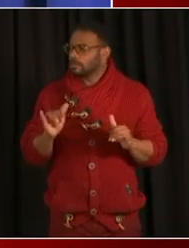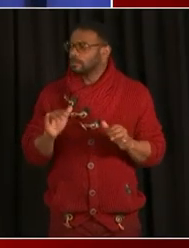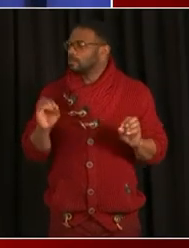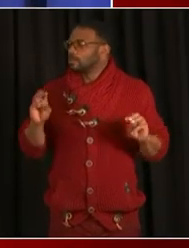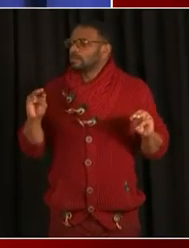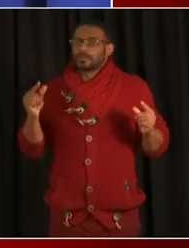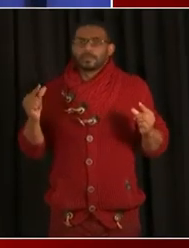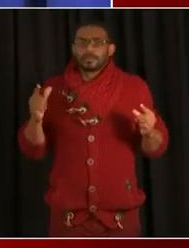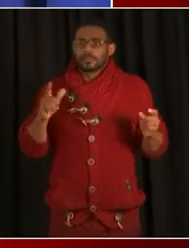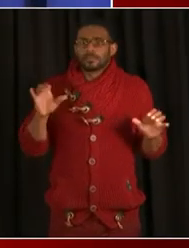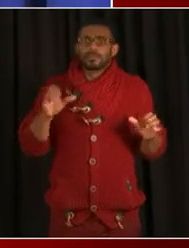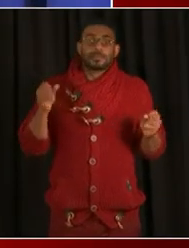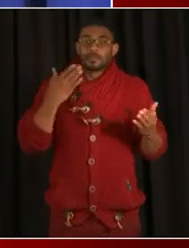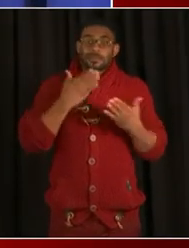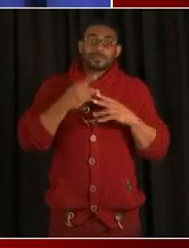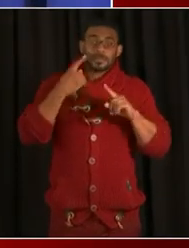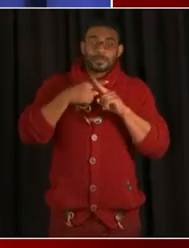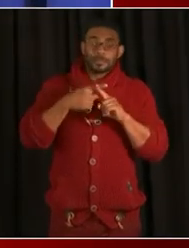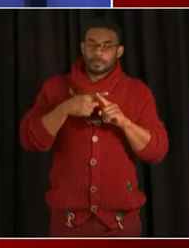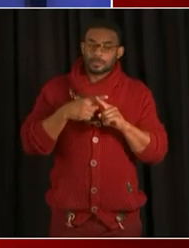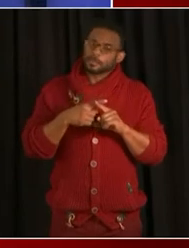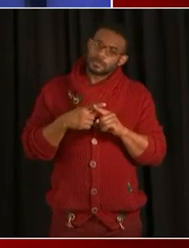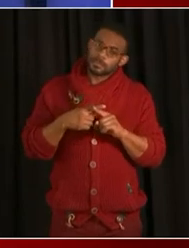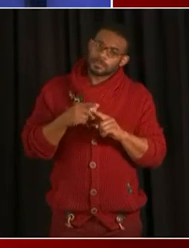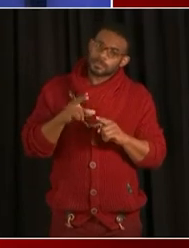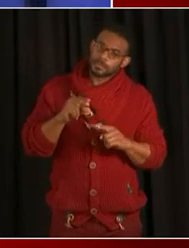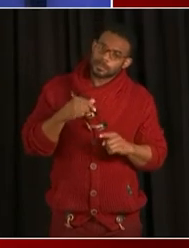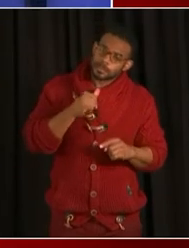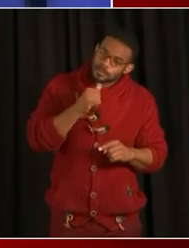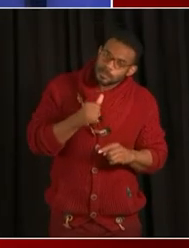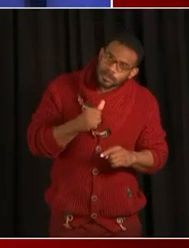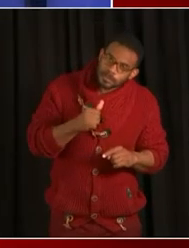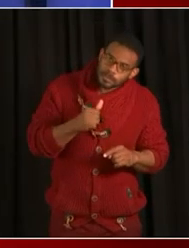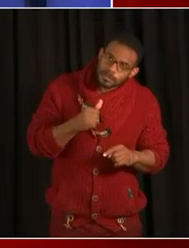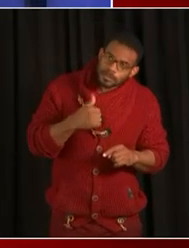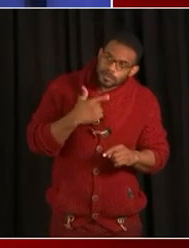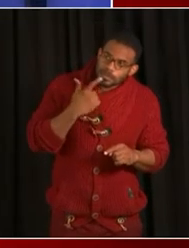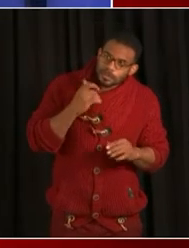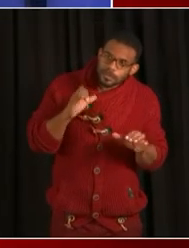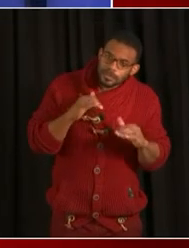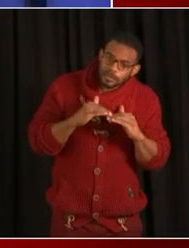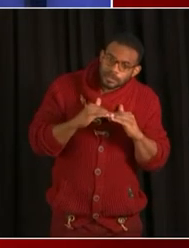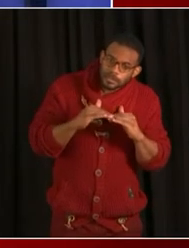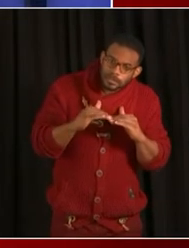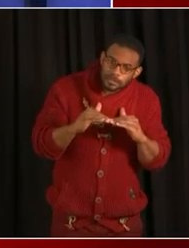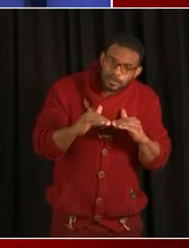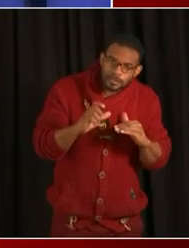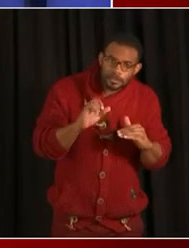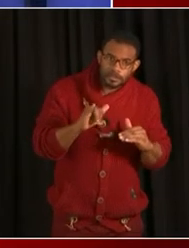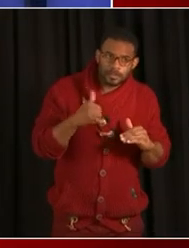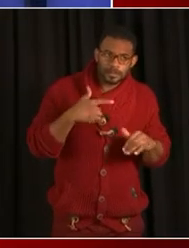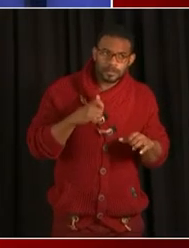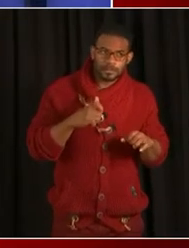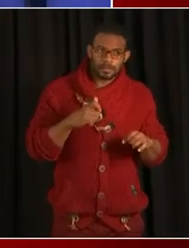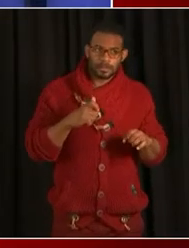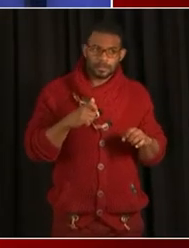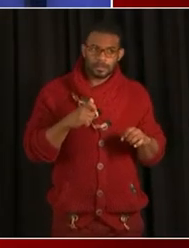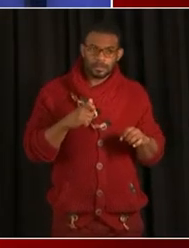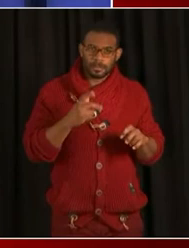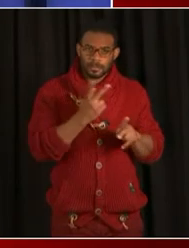everybody's like, "Oh my God, you're doing so good." No, we're just doing this so that we